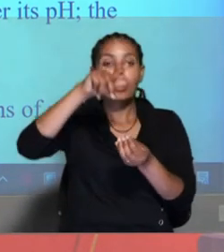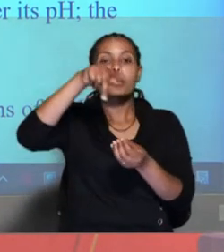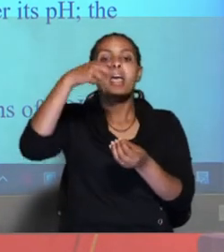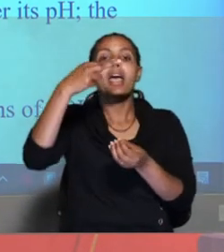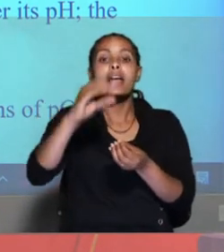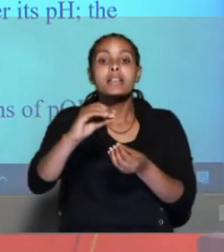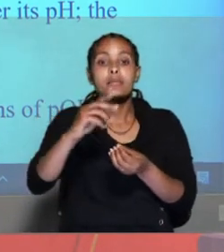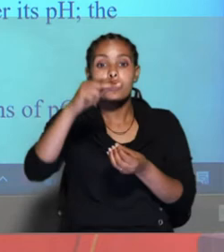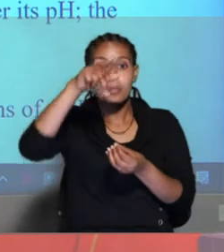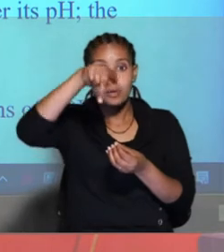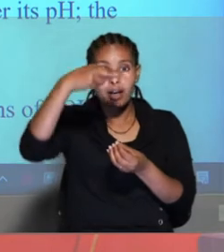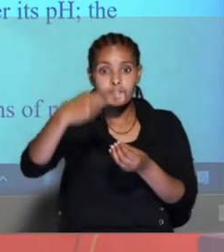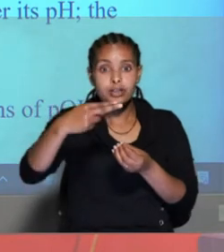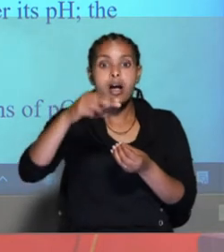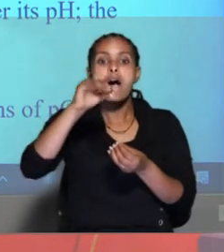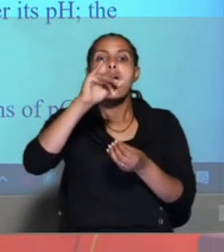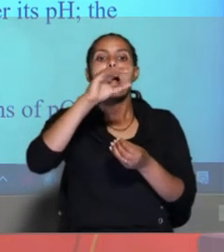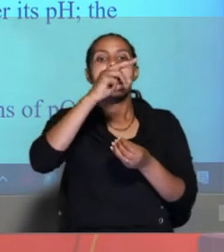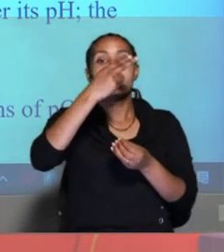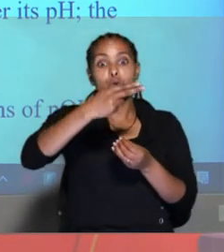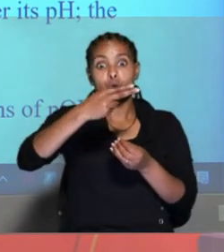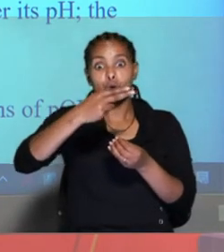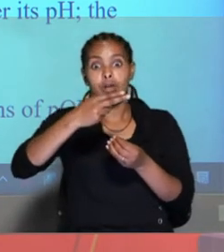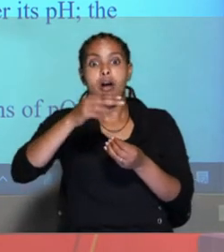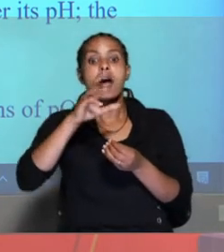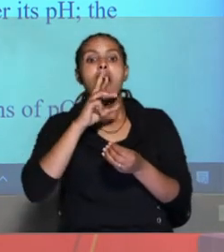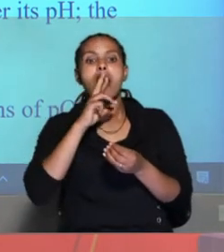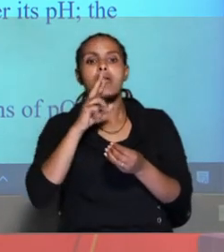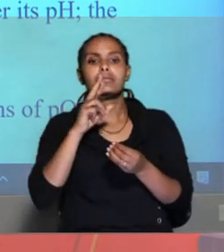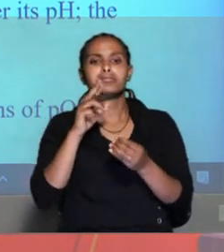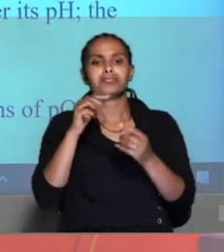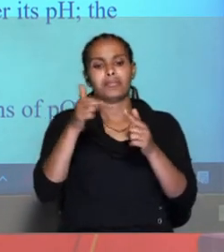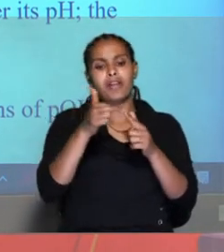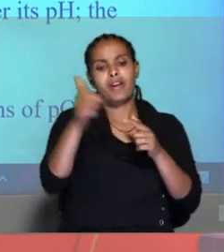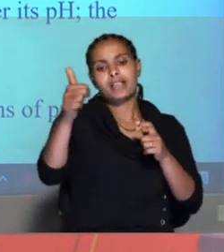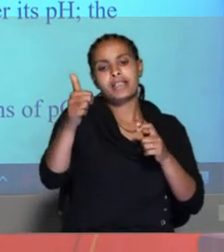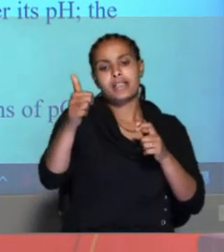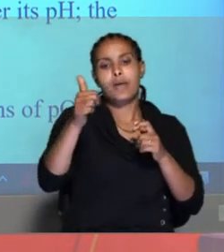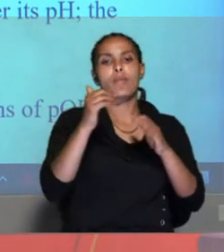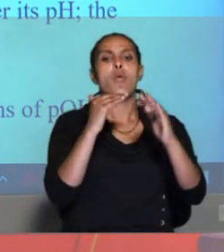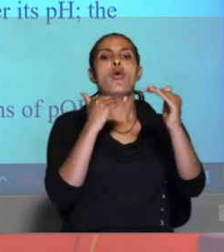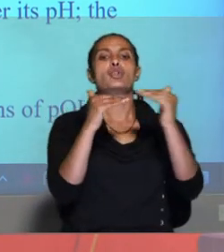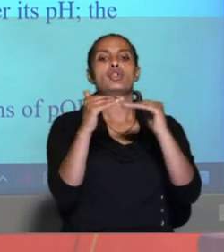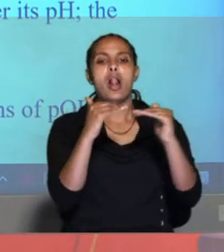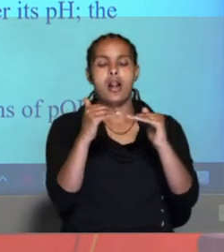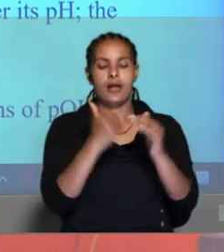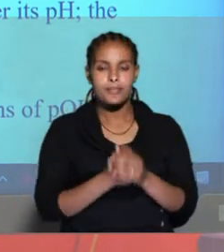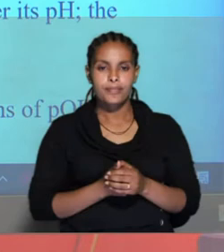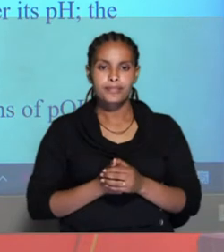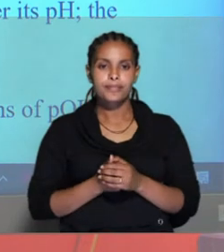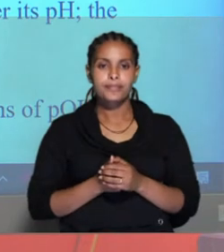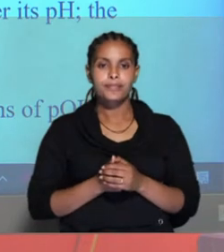pH and hydrogen ion concentrations are inversely proportional.